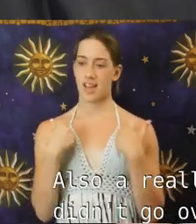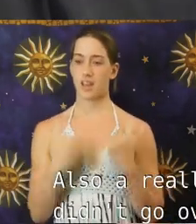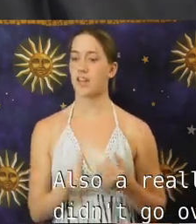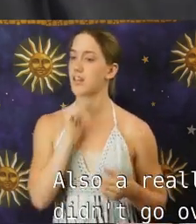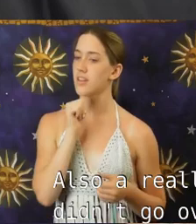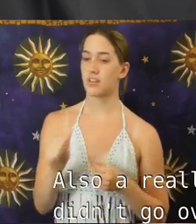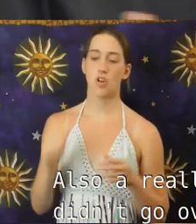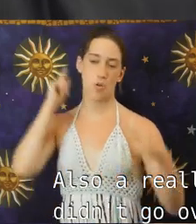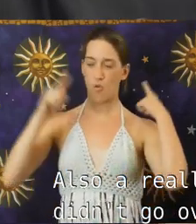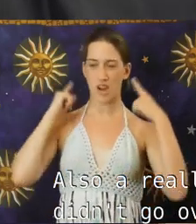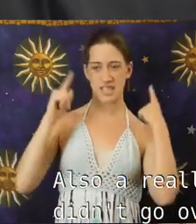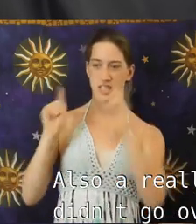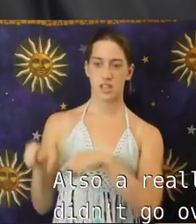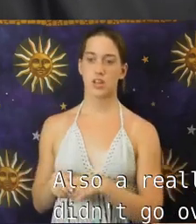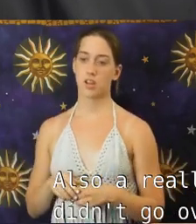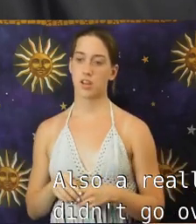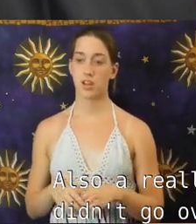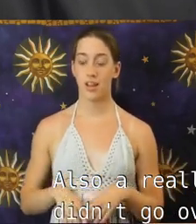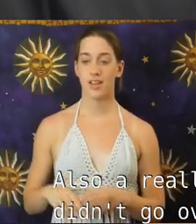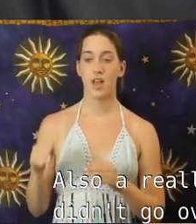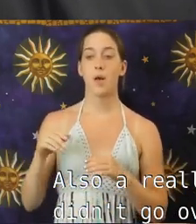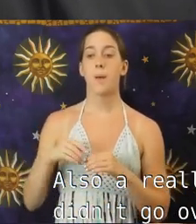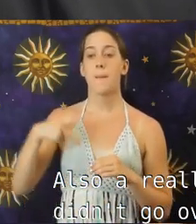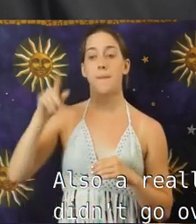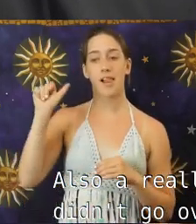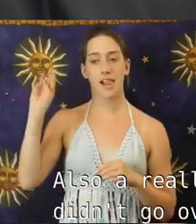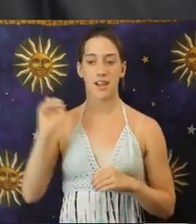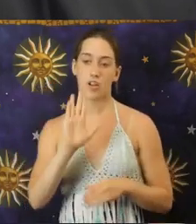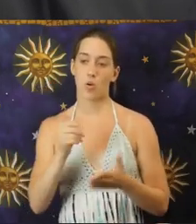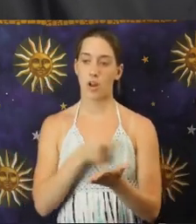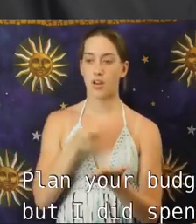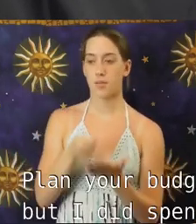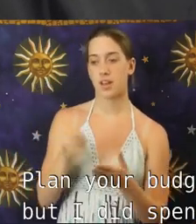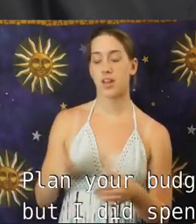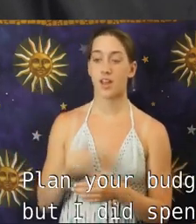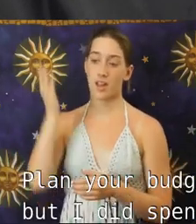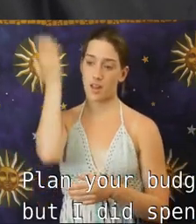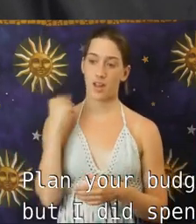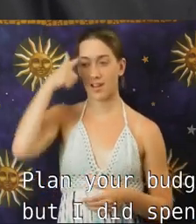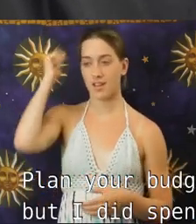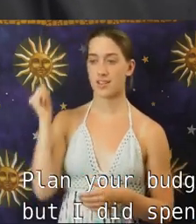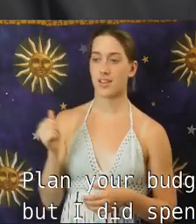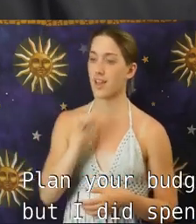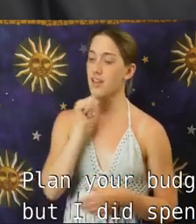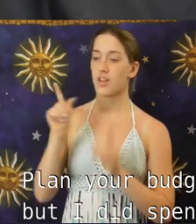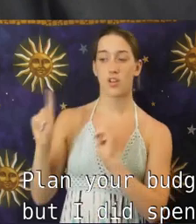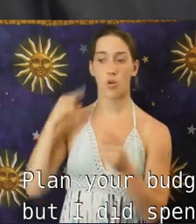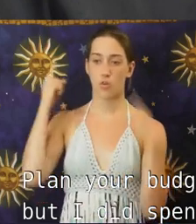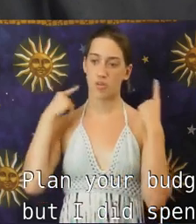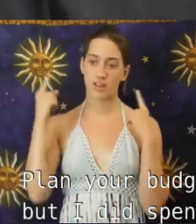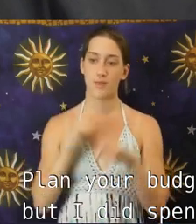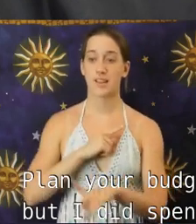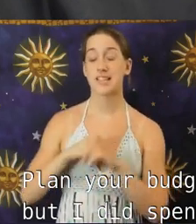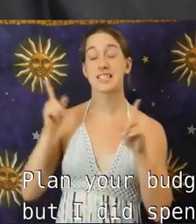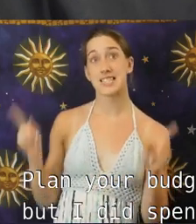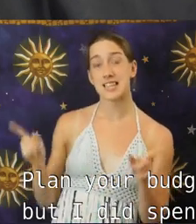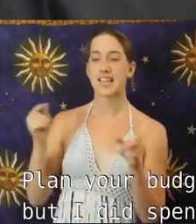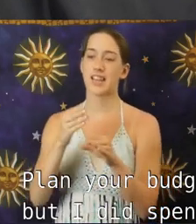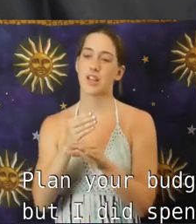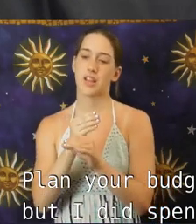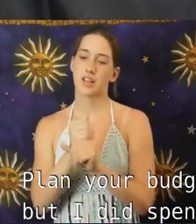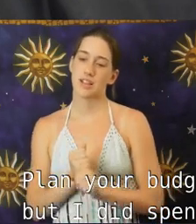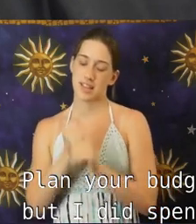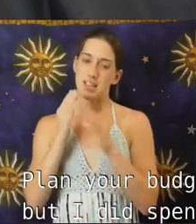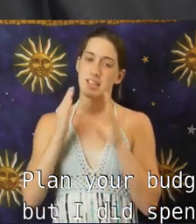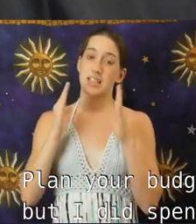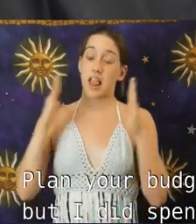Also, another good thing to do, like, thankfully, I didn't go overboard, but plan your budget ahead, because I didn't go super